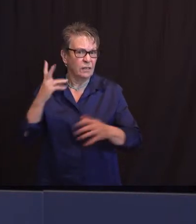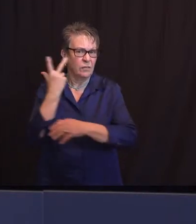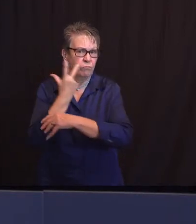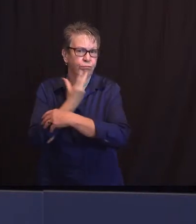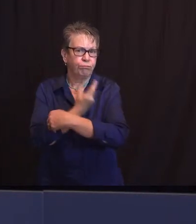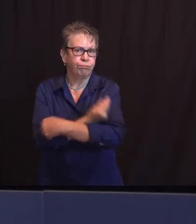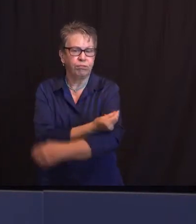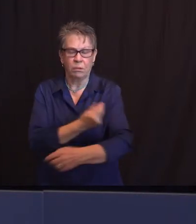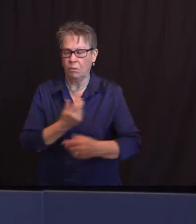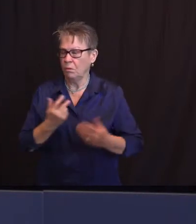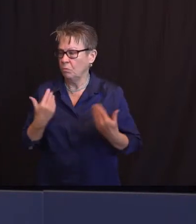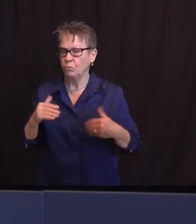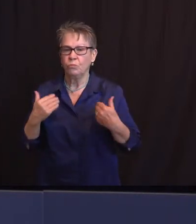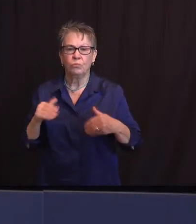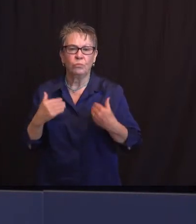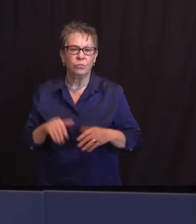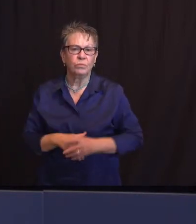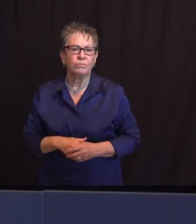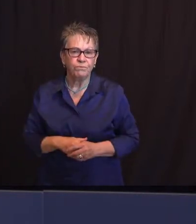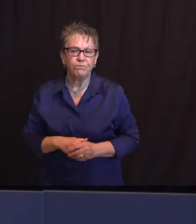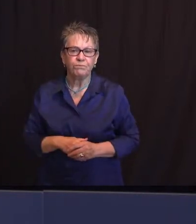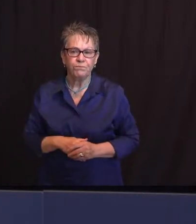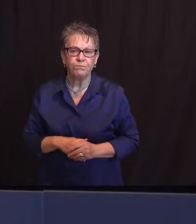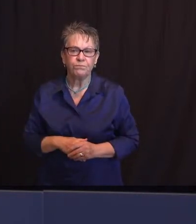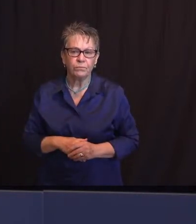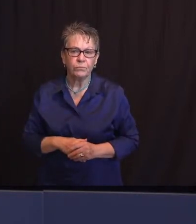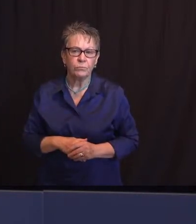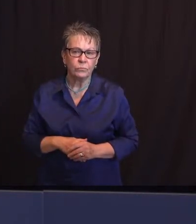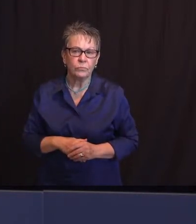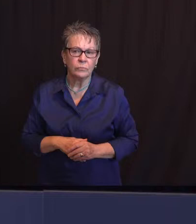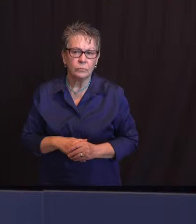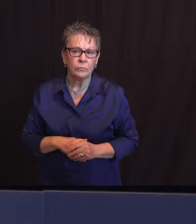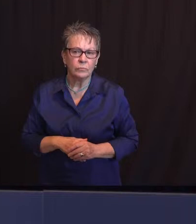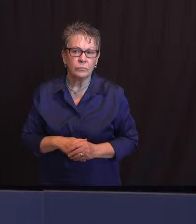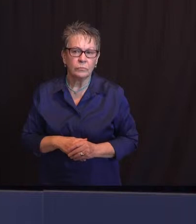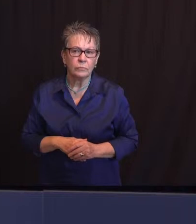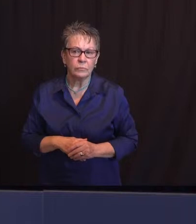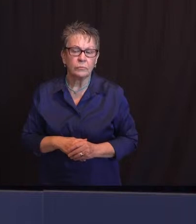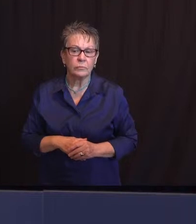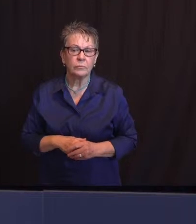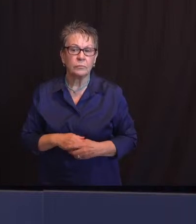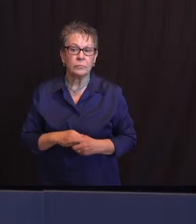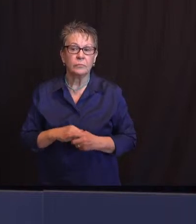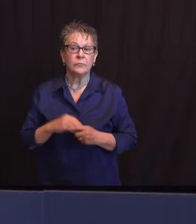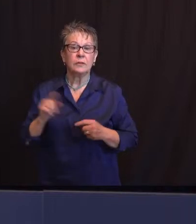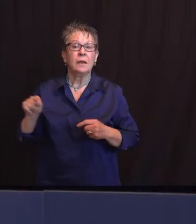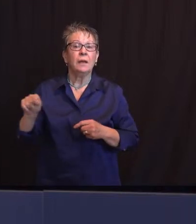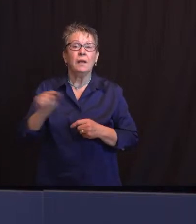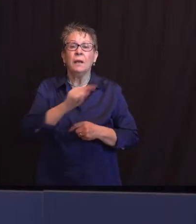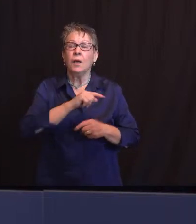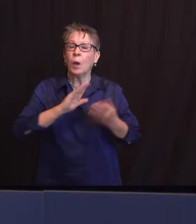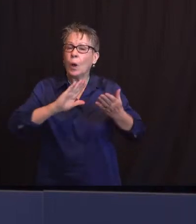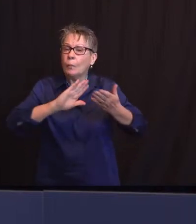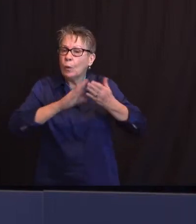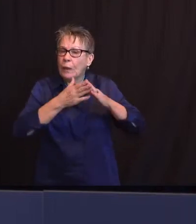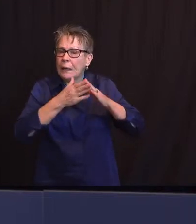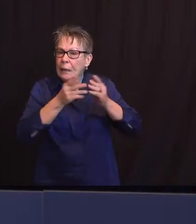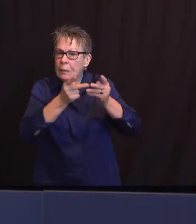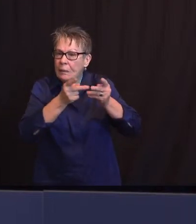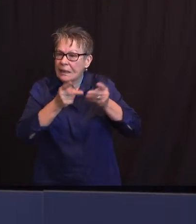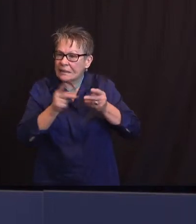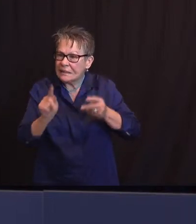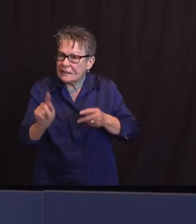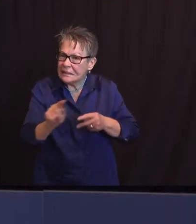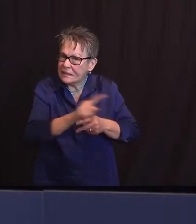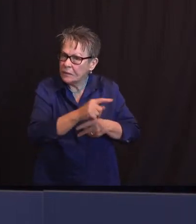administered. The community-based vaccination sites, which ensure equitable access to underserved